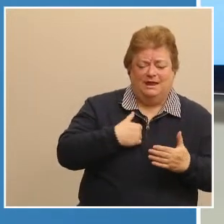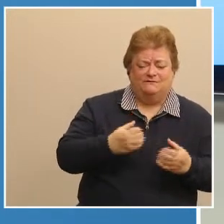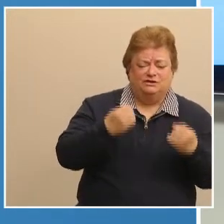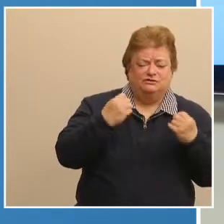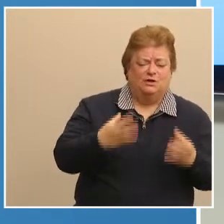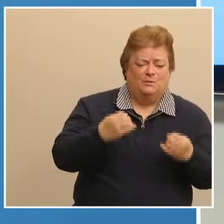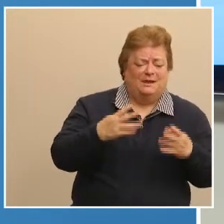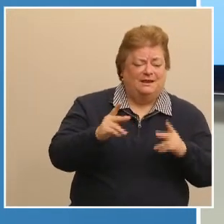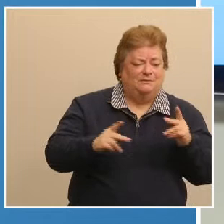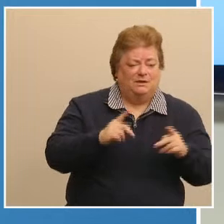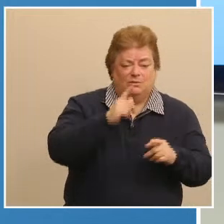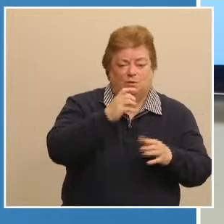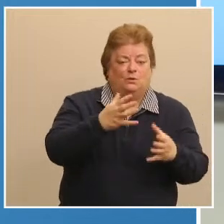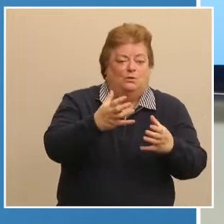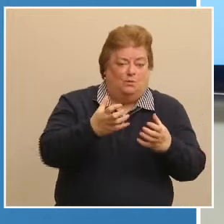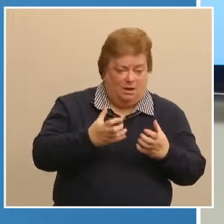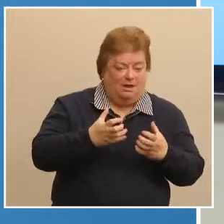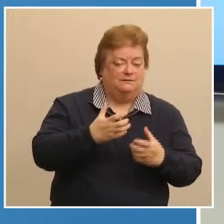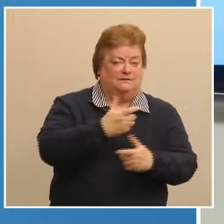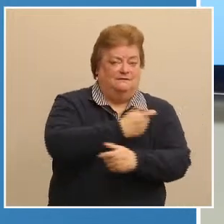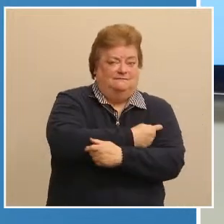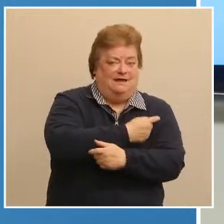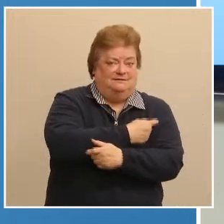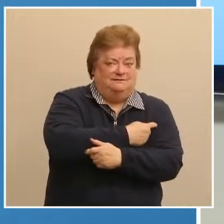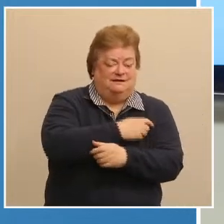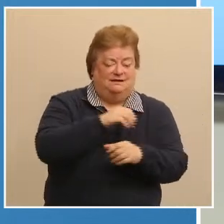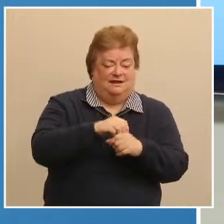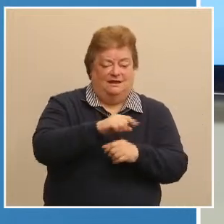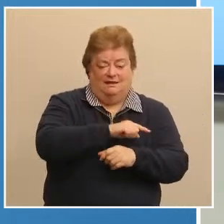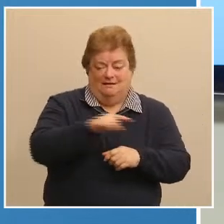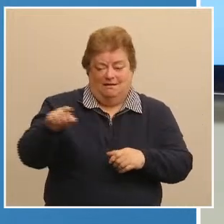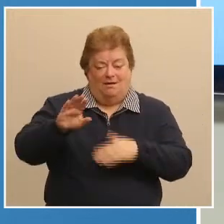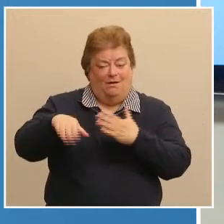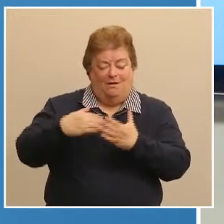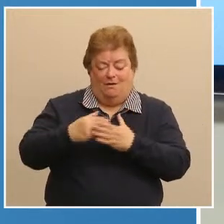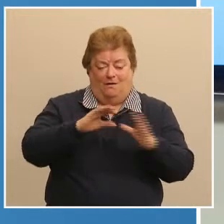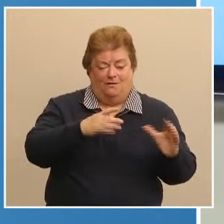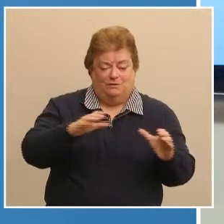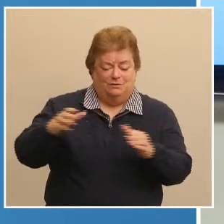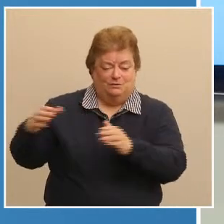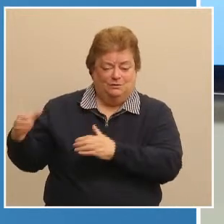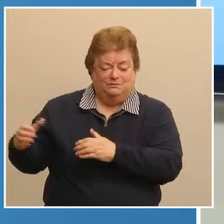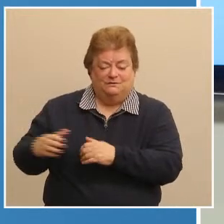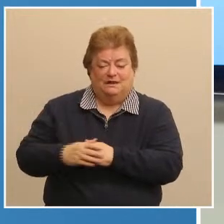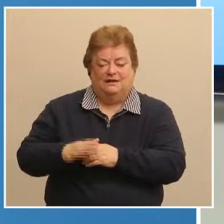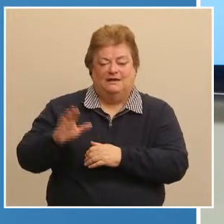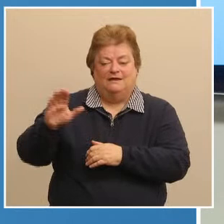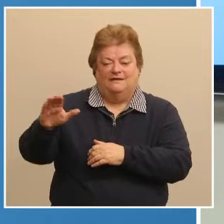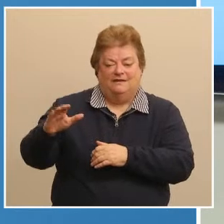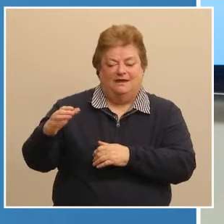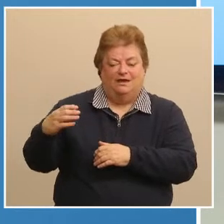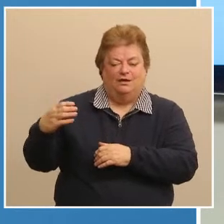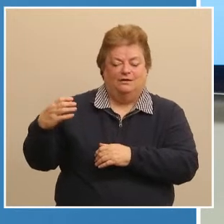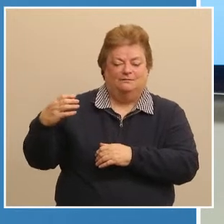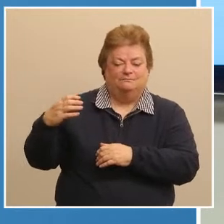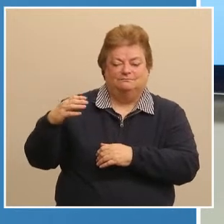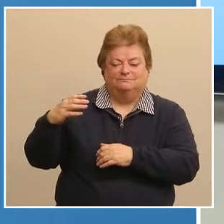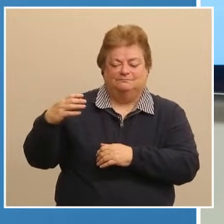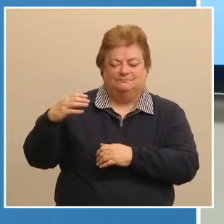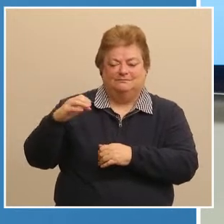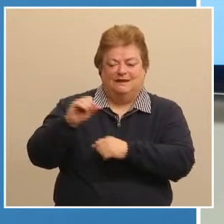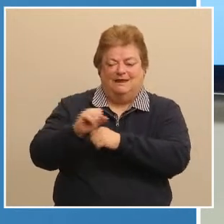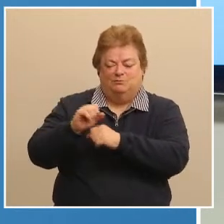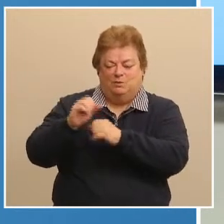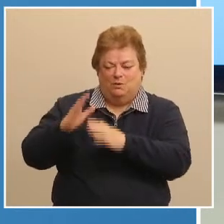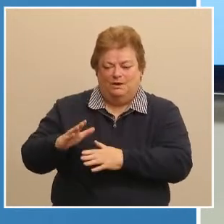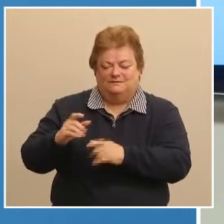that want to get the vaccine in those groups. But all their employers have furnished us numbers and names that we